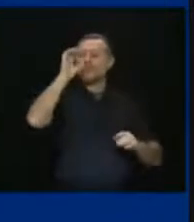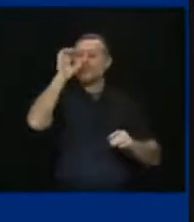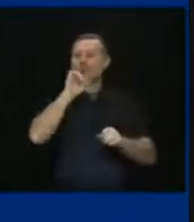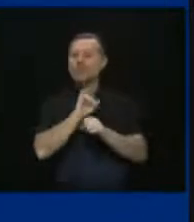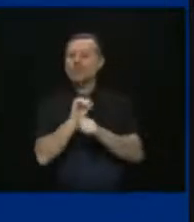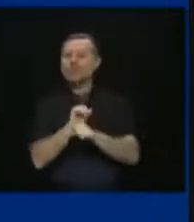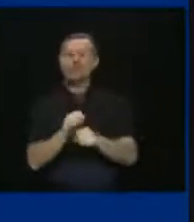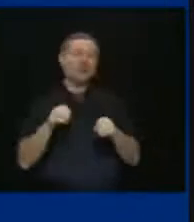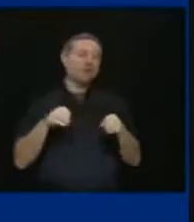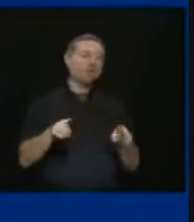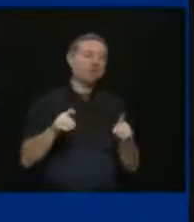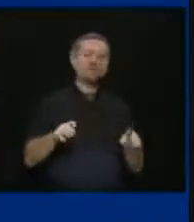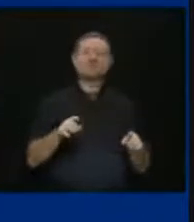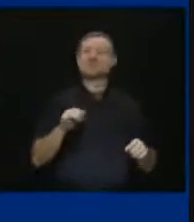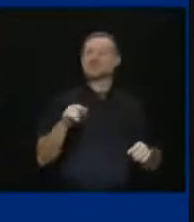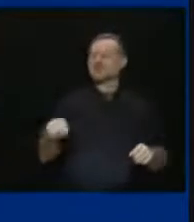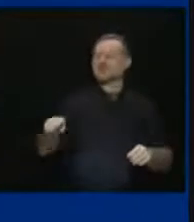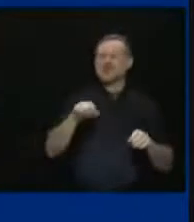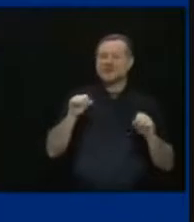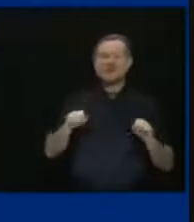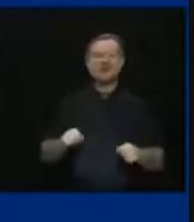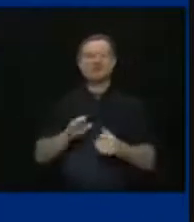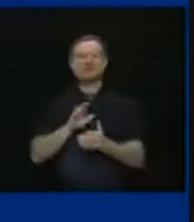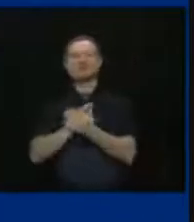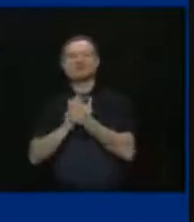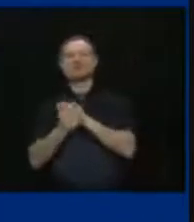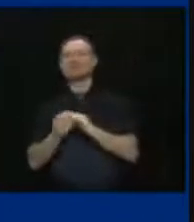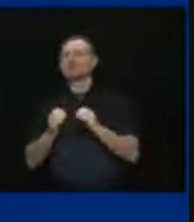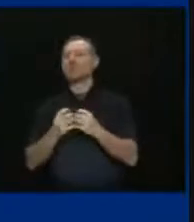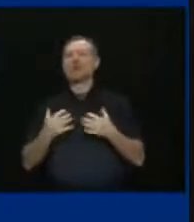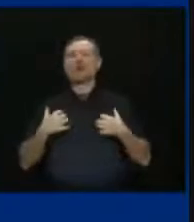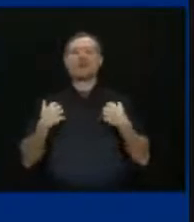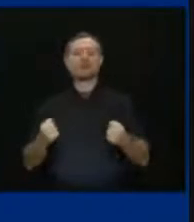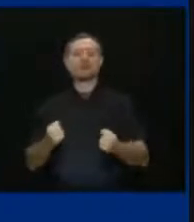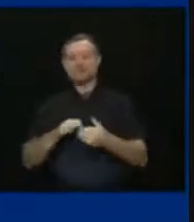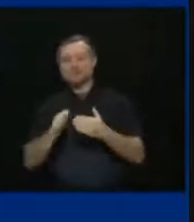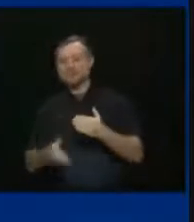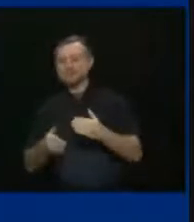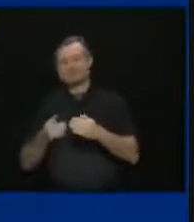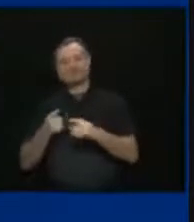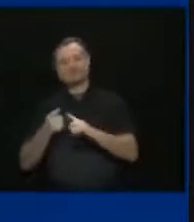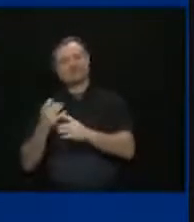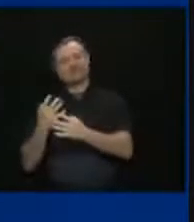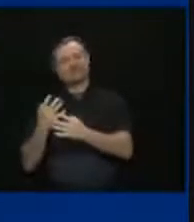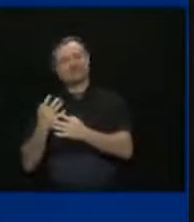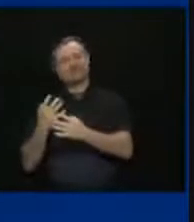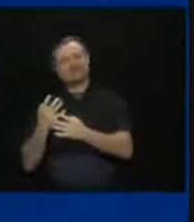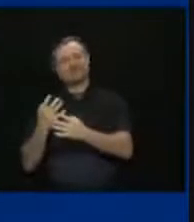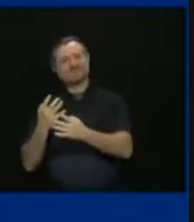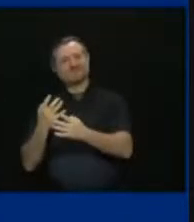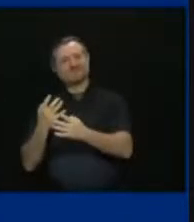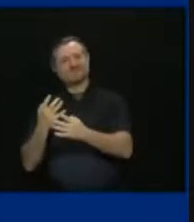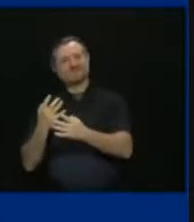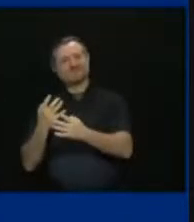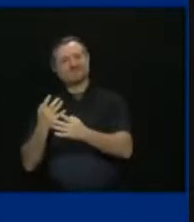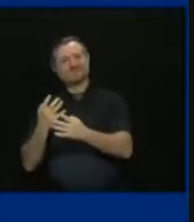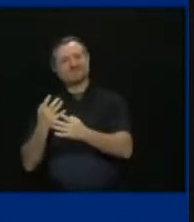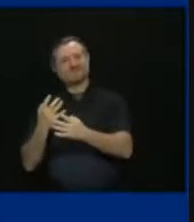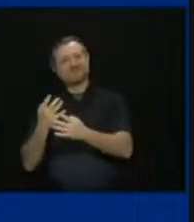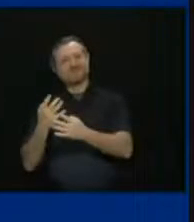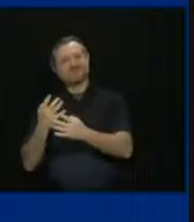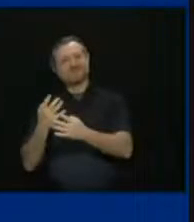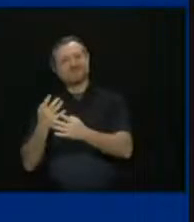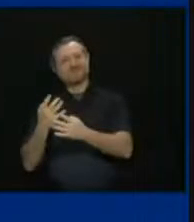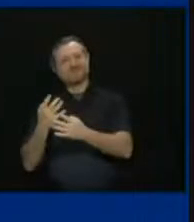out even more healed than when they went in. Why wouldn't we take advantage of that opportunity? Why wouldn't we take advantage of